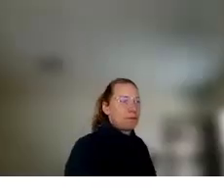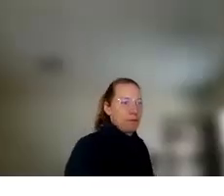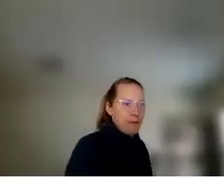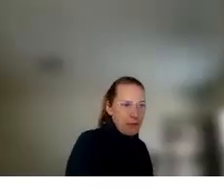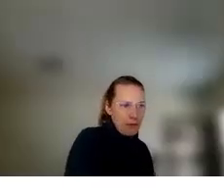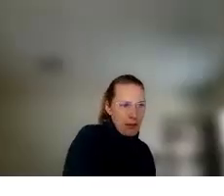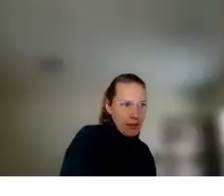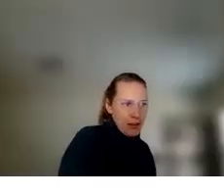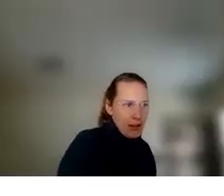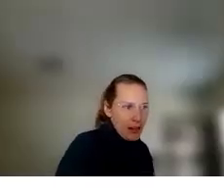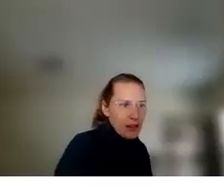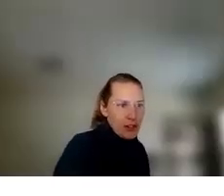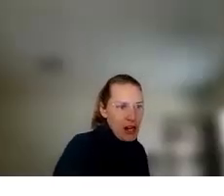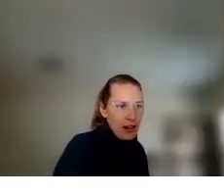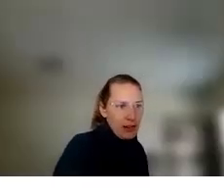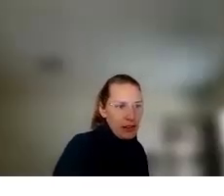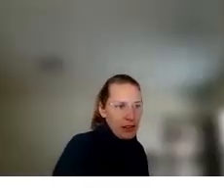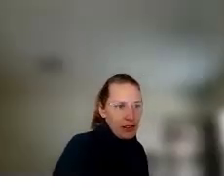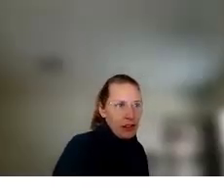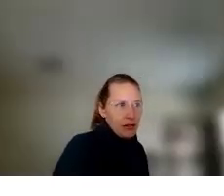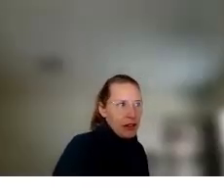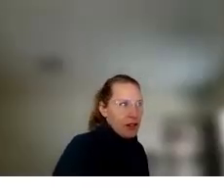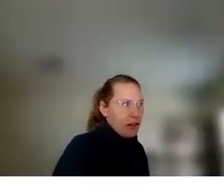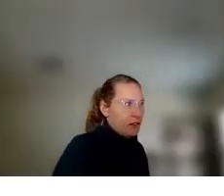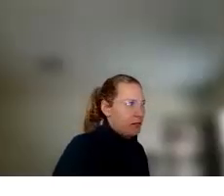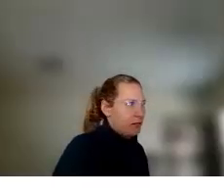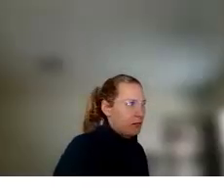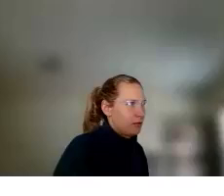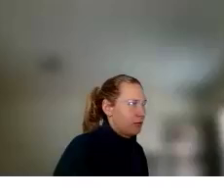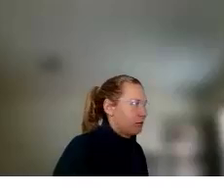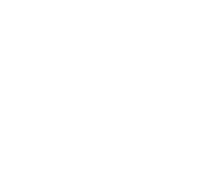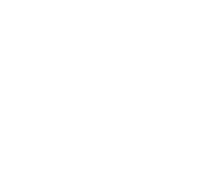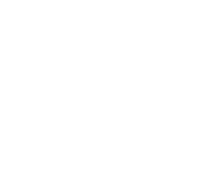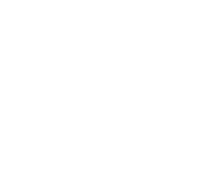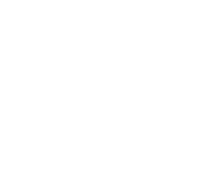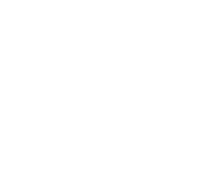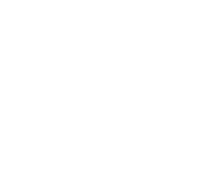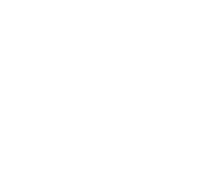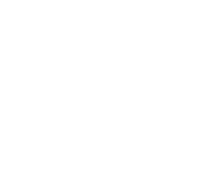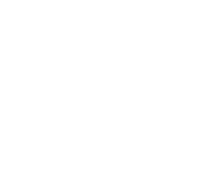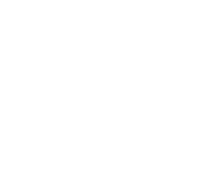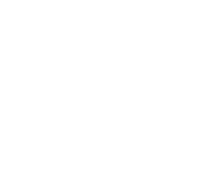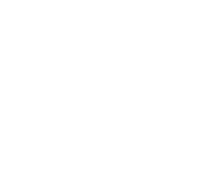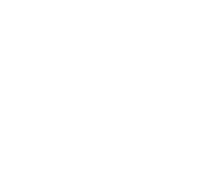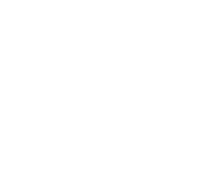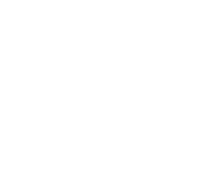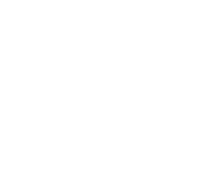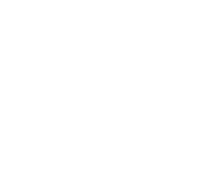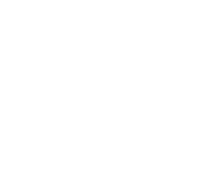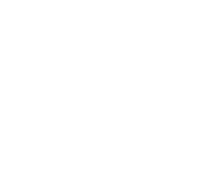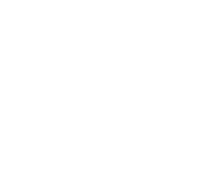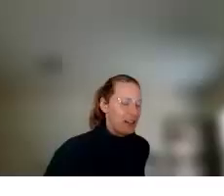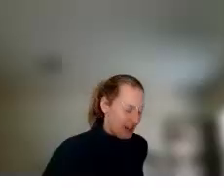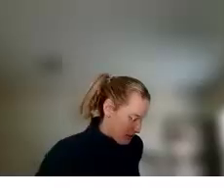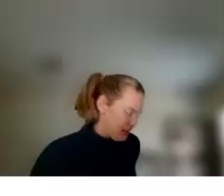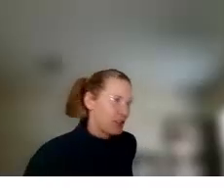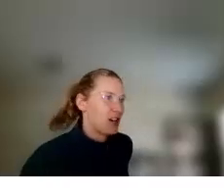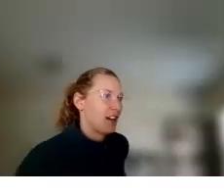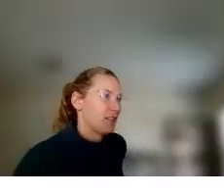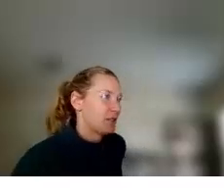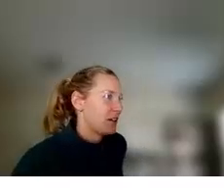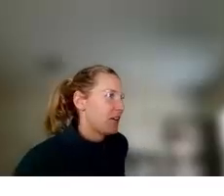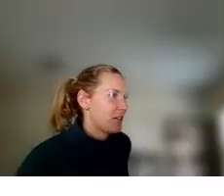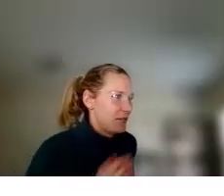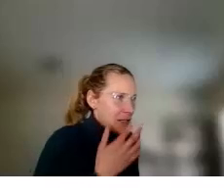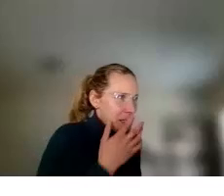Okay. In the chat or in the Q&A? Sorry. In the Q&A, I'm sorry. Okay. Yeah, no, you're good. I think I was in